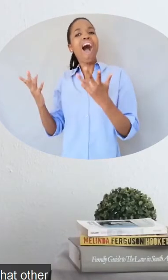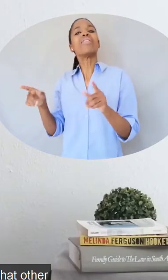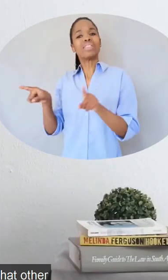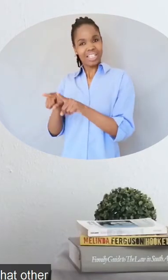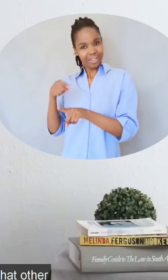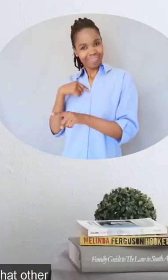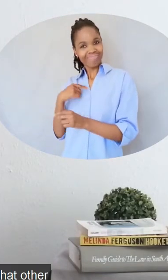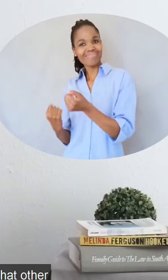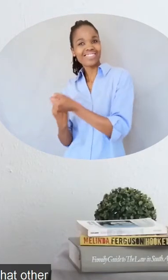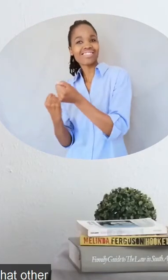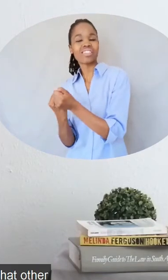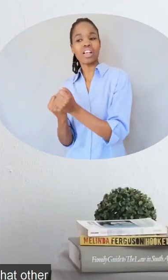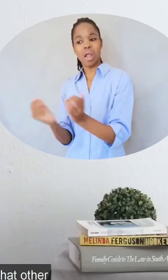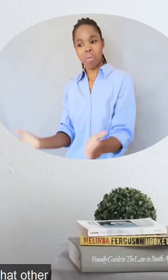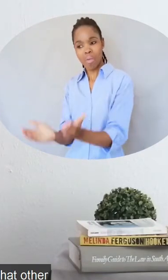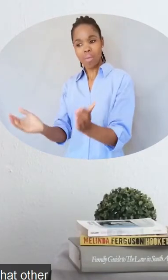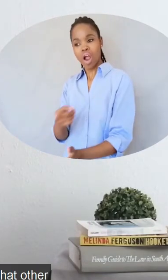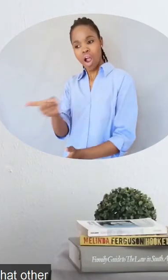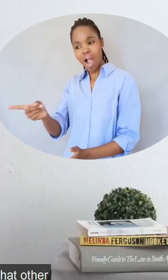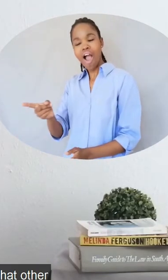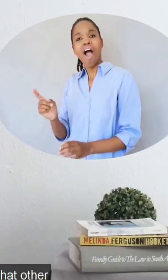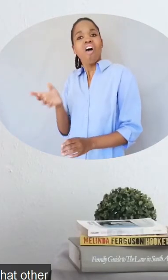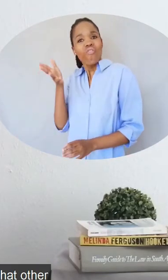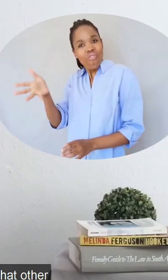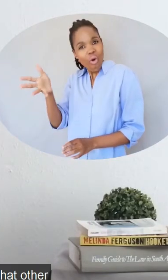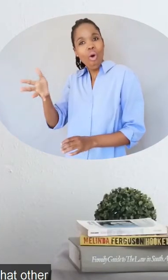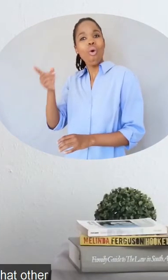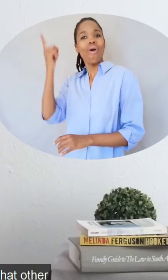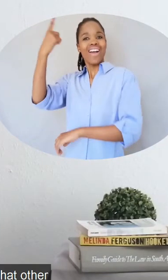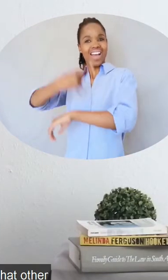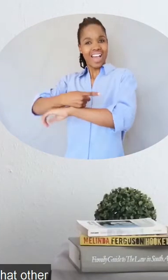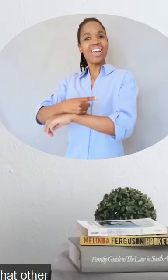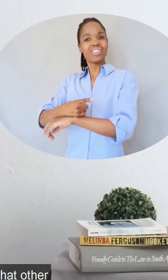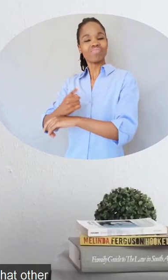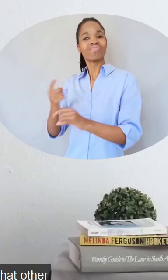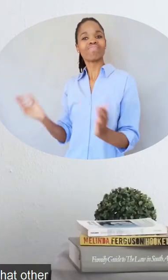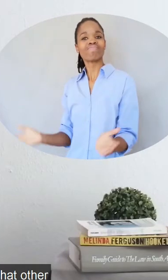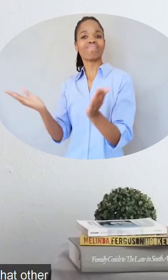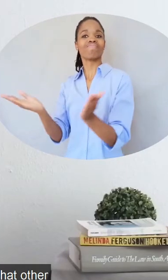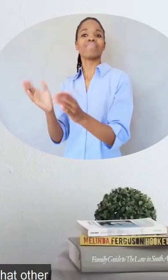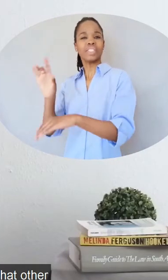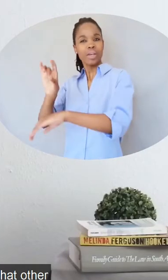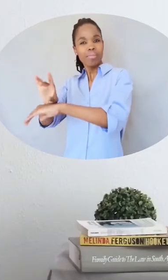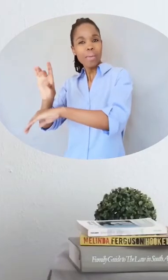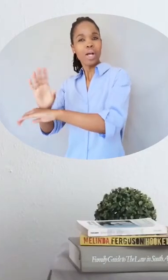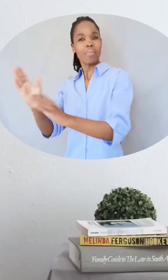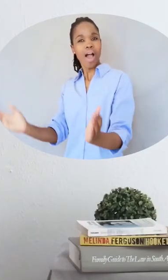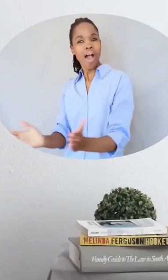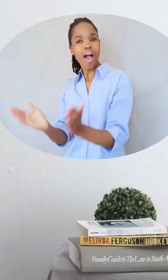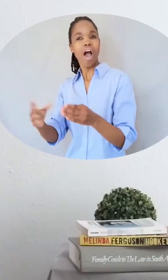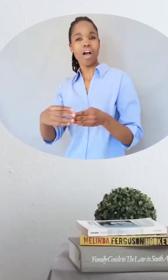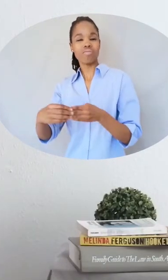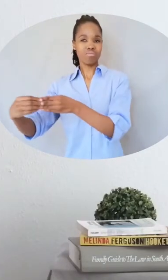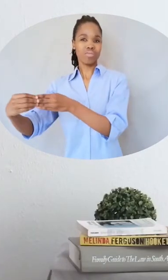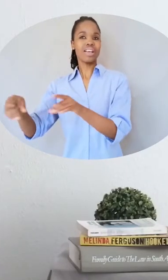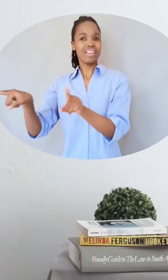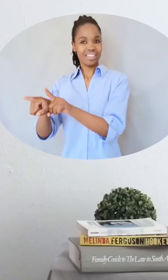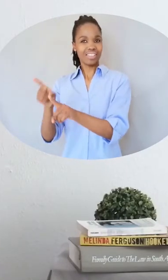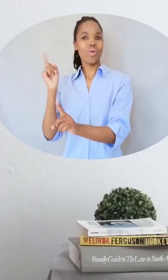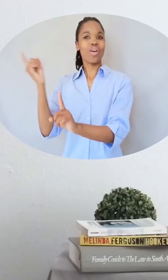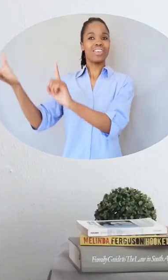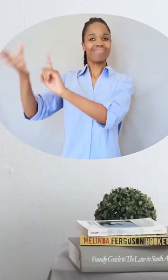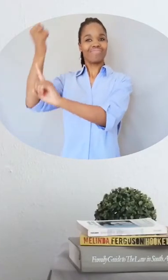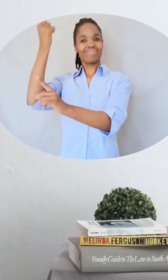my knowledge in making sure that other up and coming SSL interpreters are just as influential